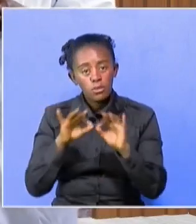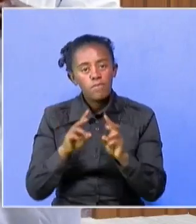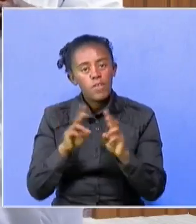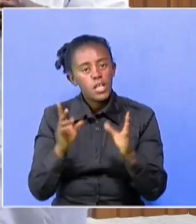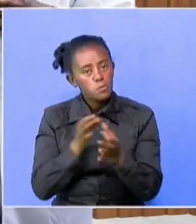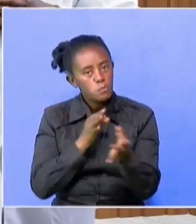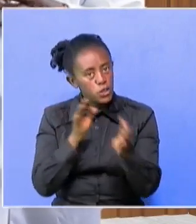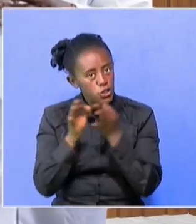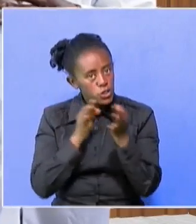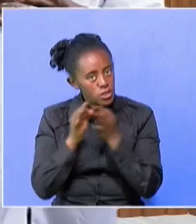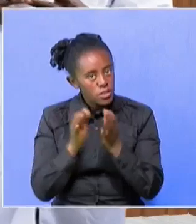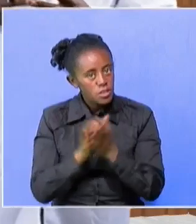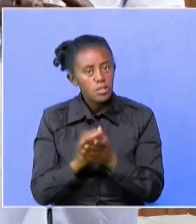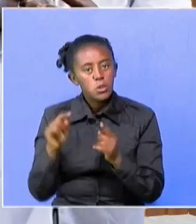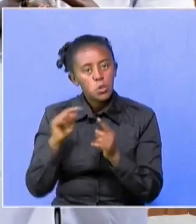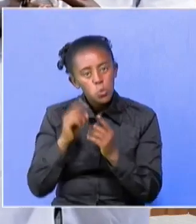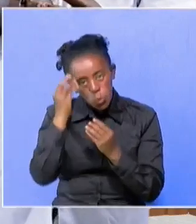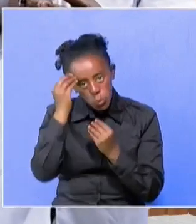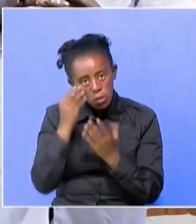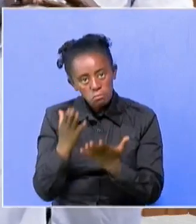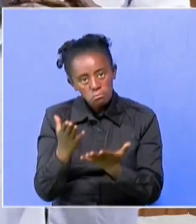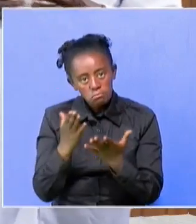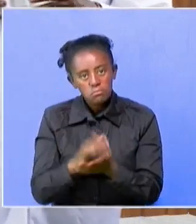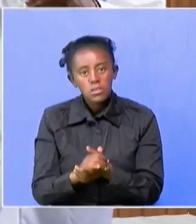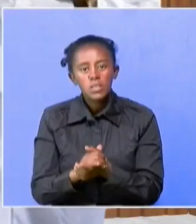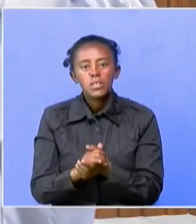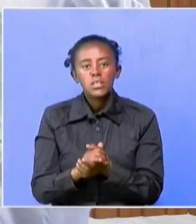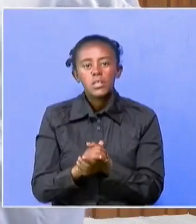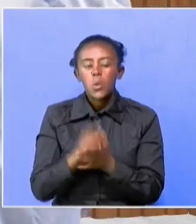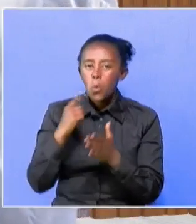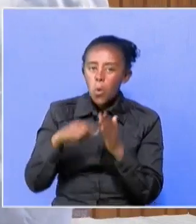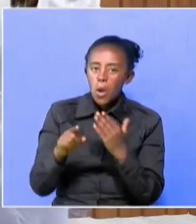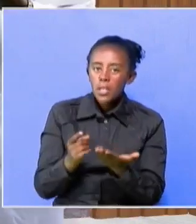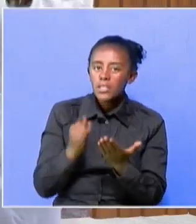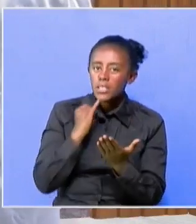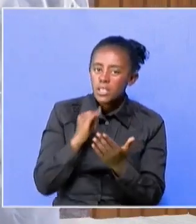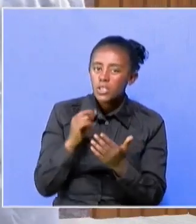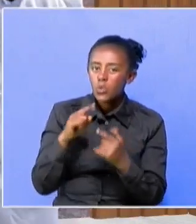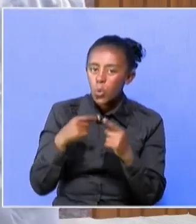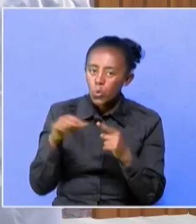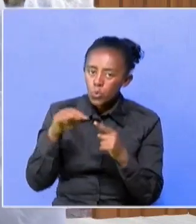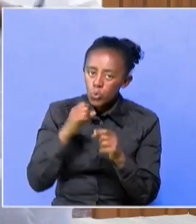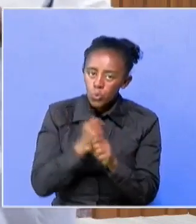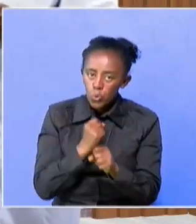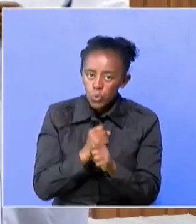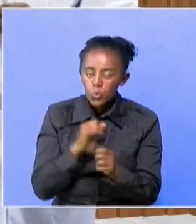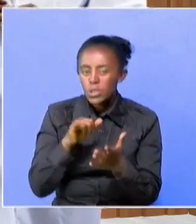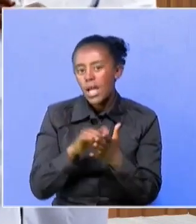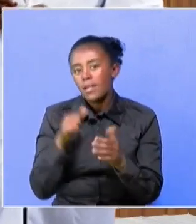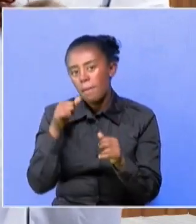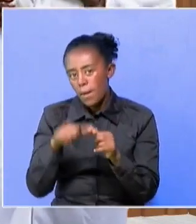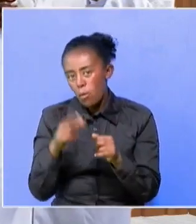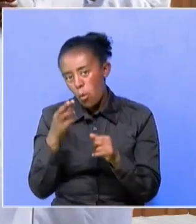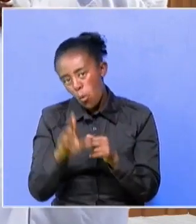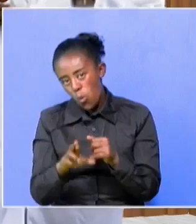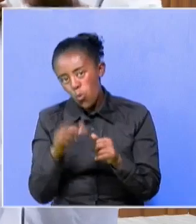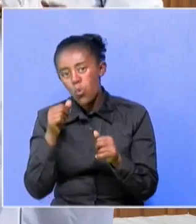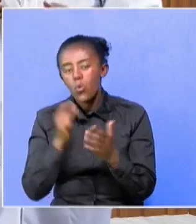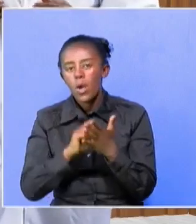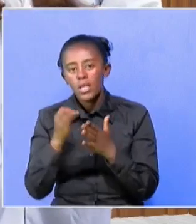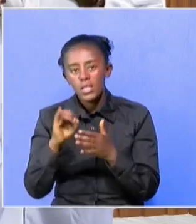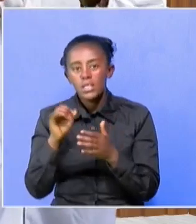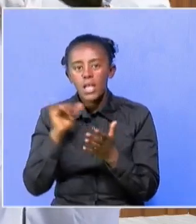expressions to encourage someone what he's going to do that memo or writing that